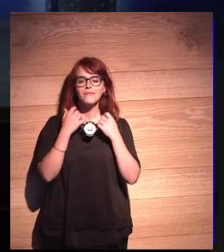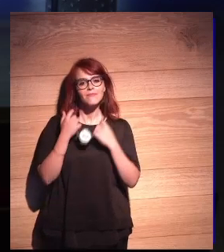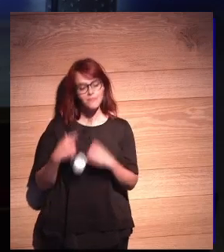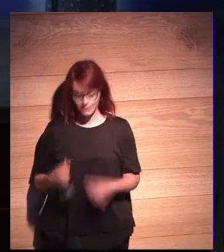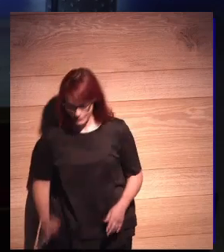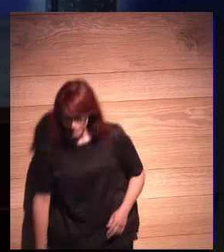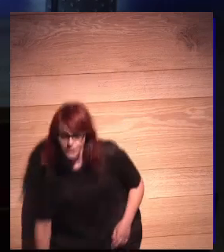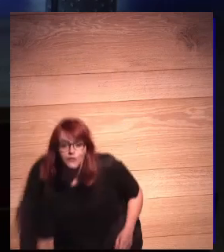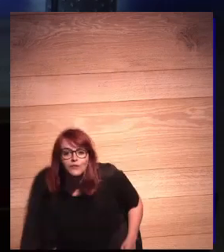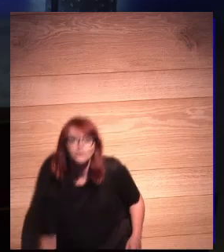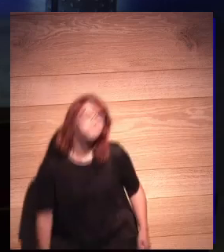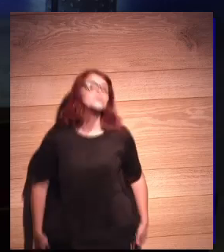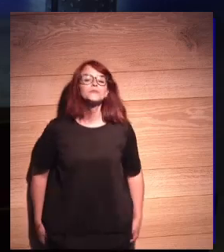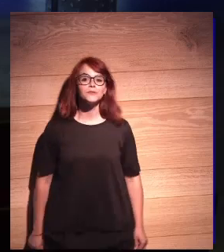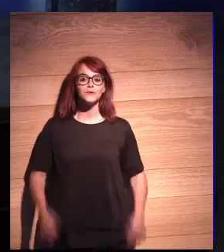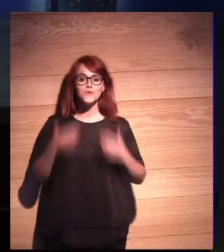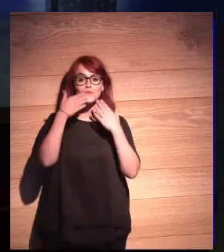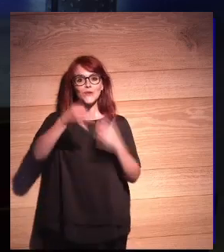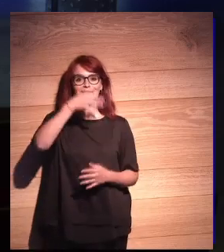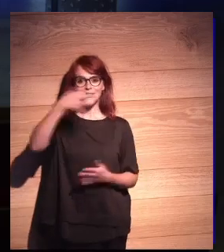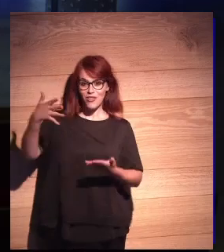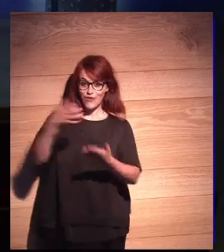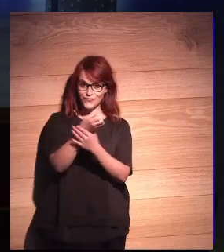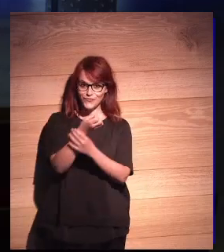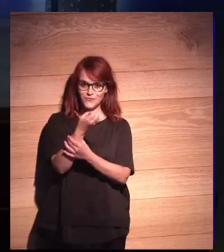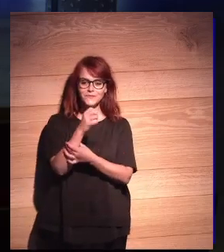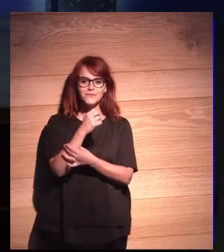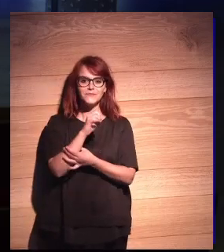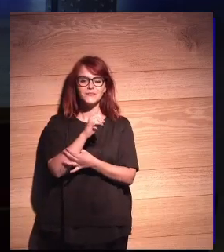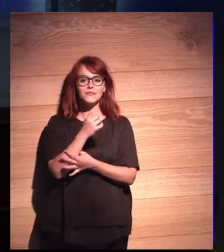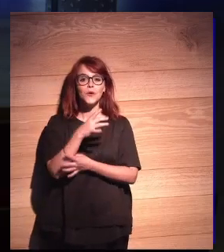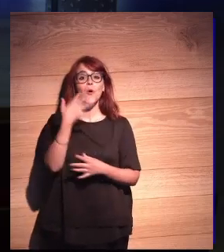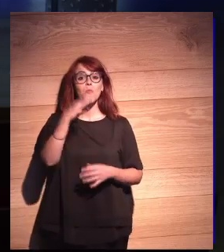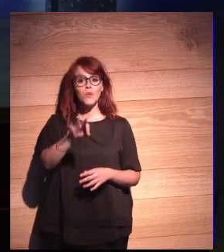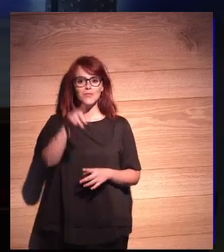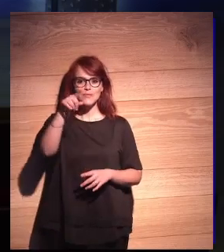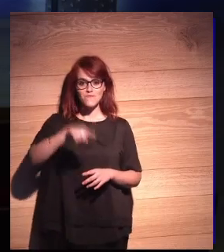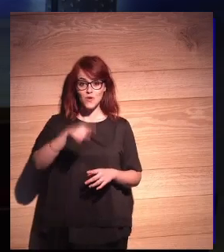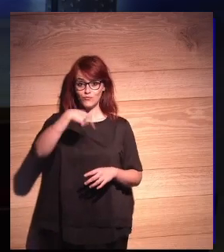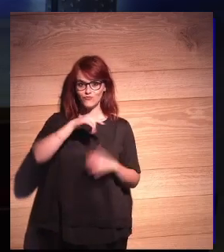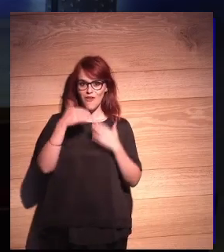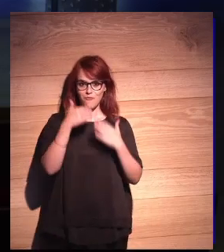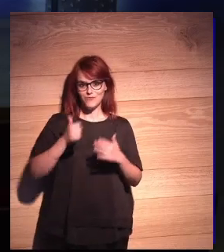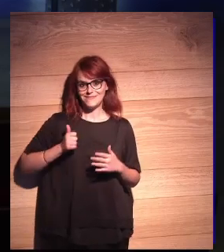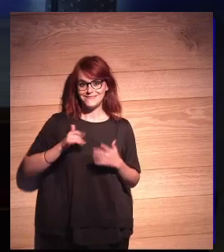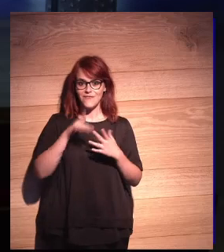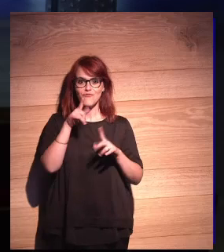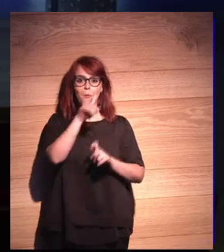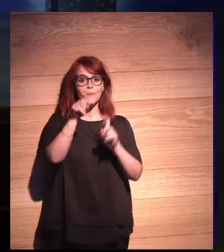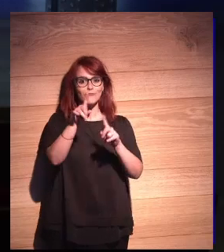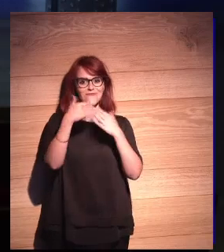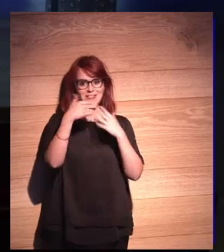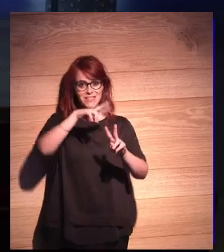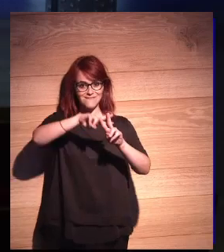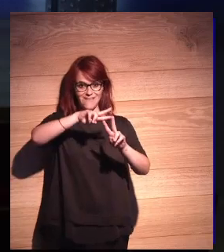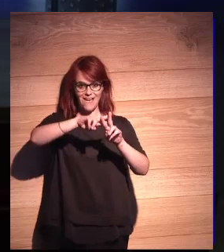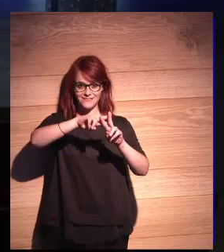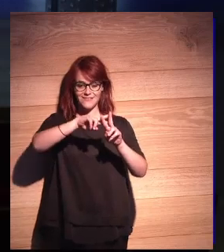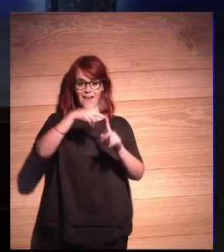Buenas tardes. Hola. Good afternoon, everyone. I remind everyone that you can send